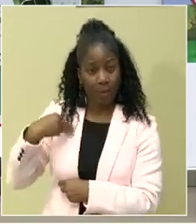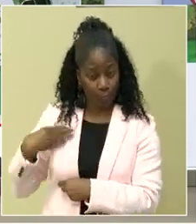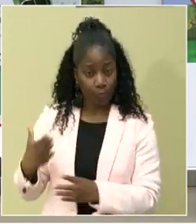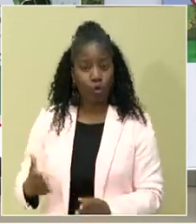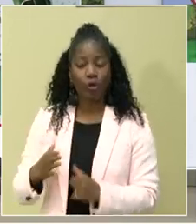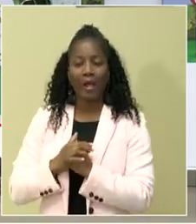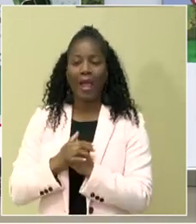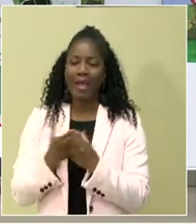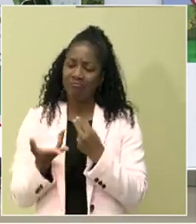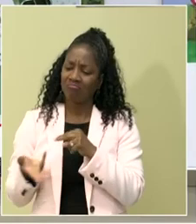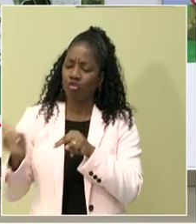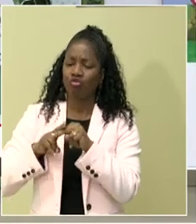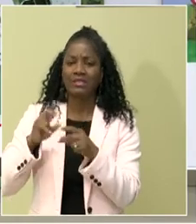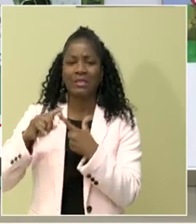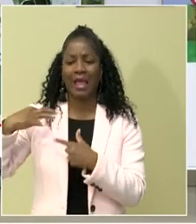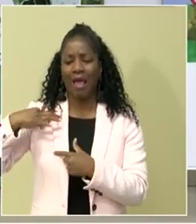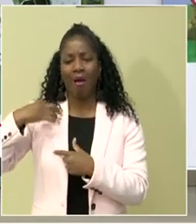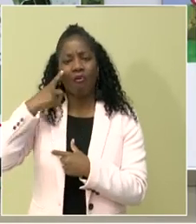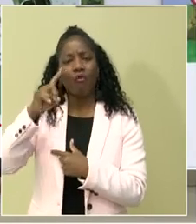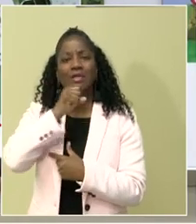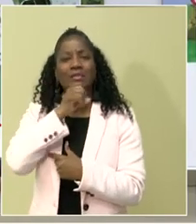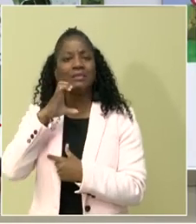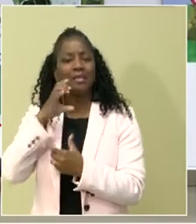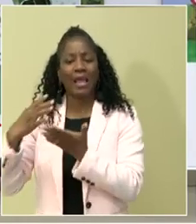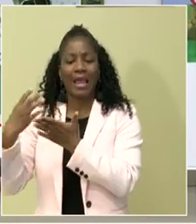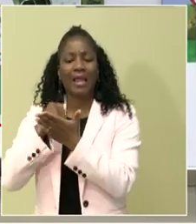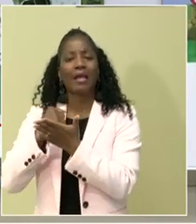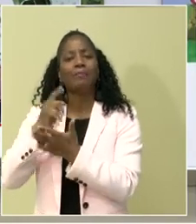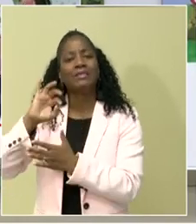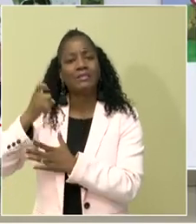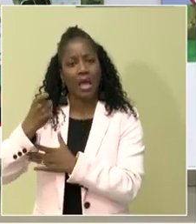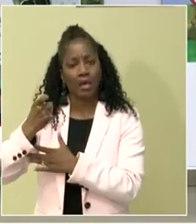the eligibility for our senior income